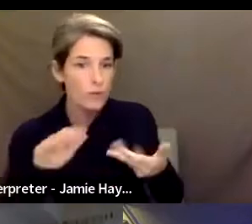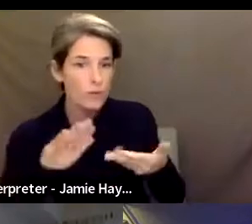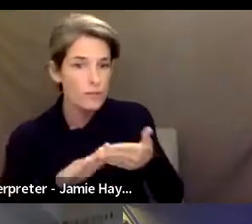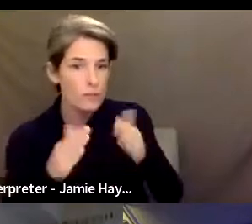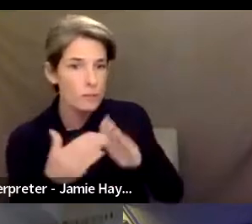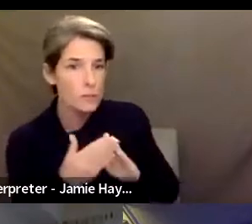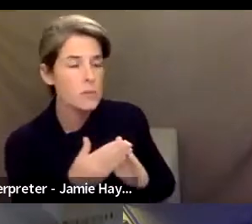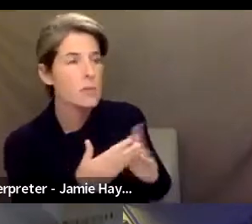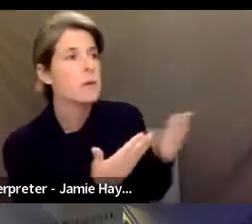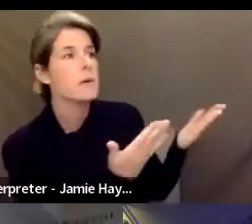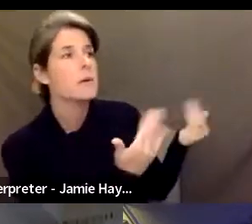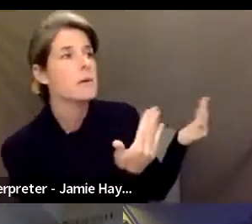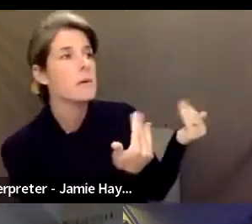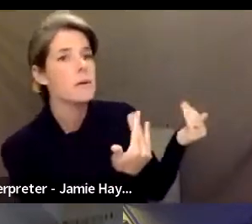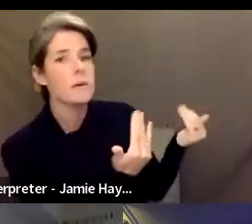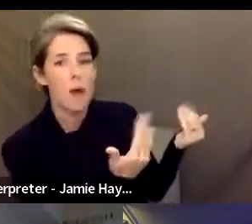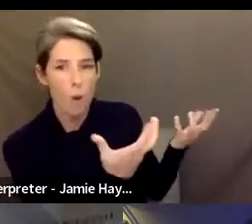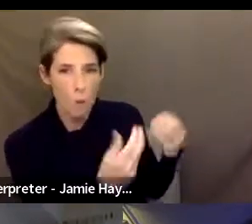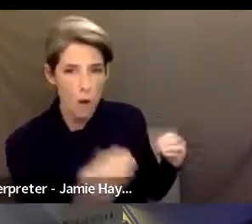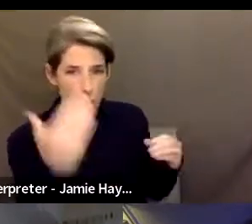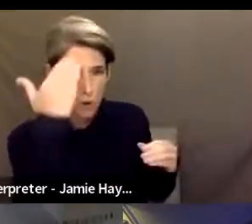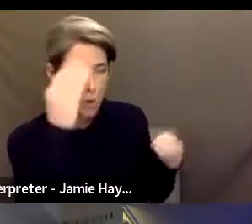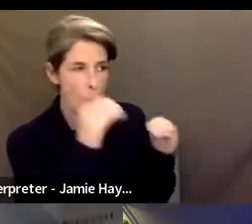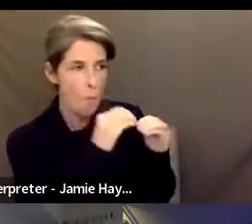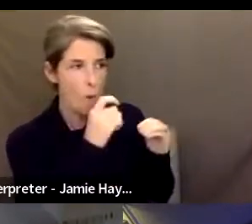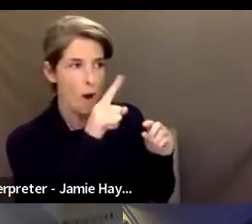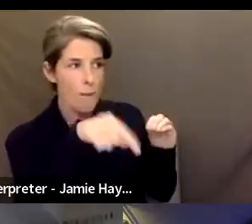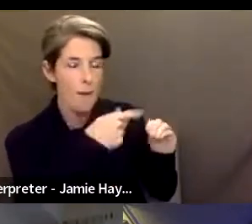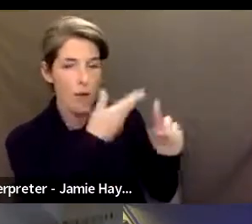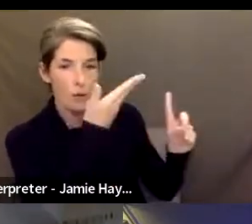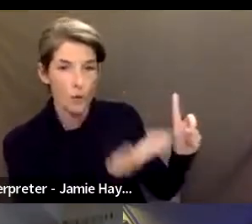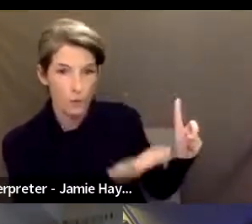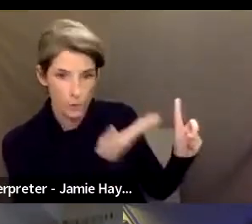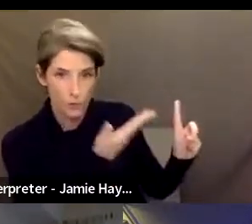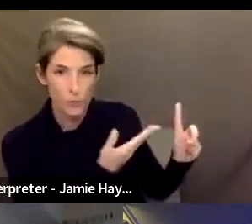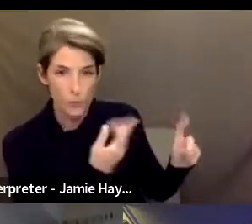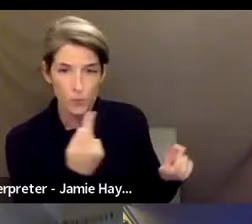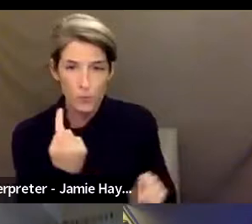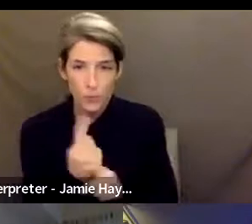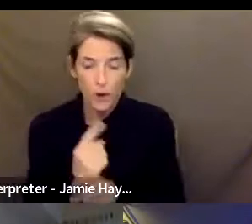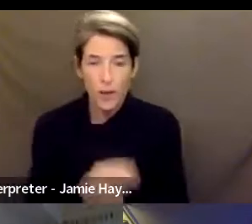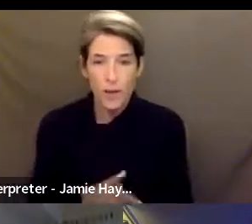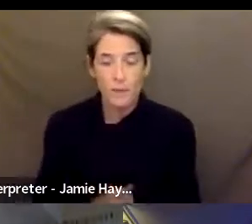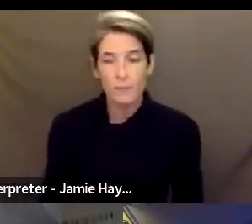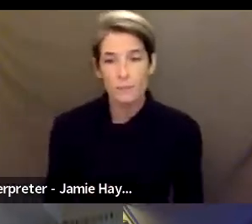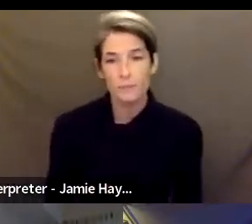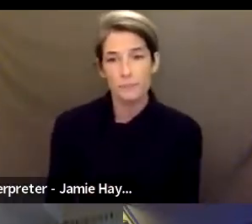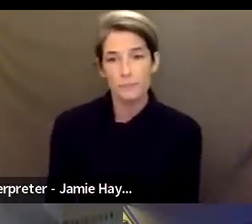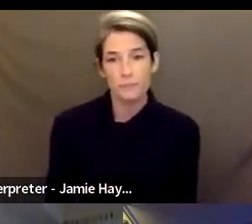but I'm actually interested in seeing them and bringing them into the virtual or the actual room.